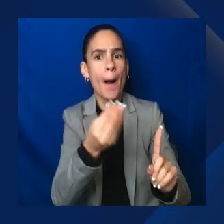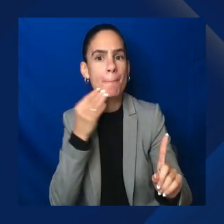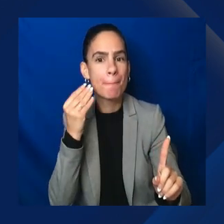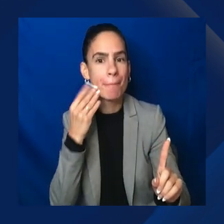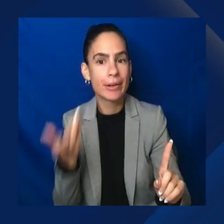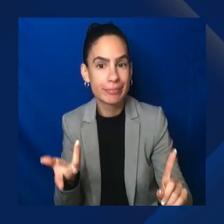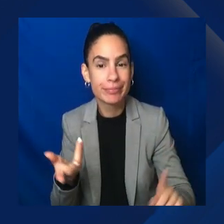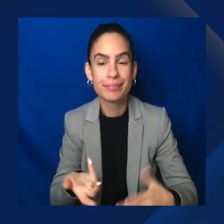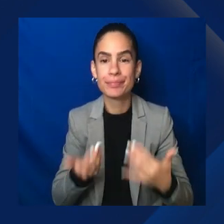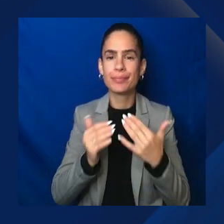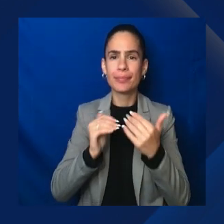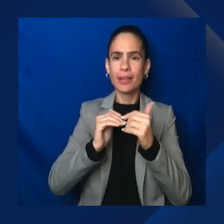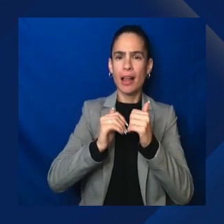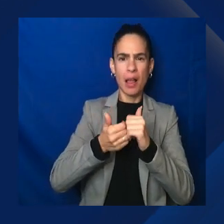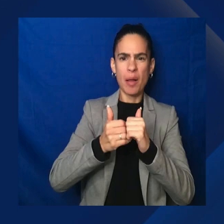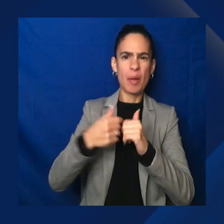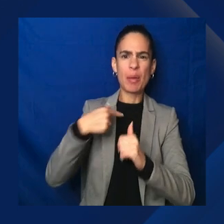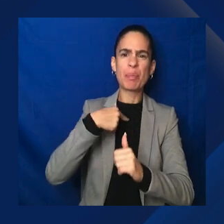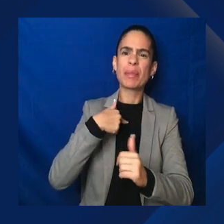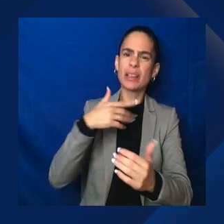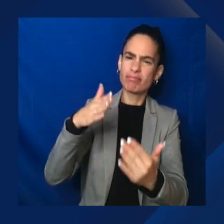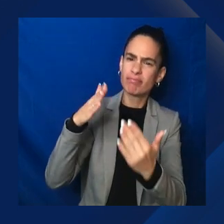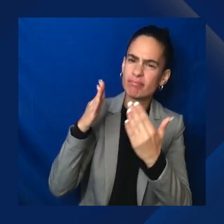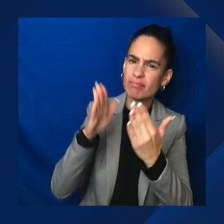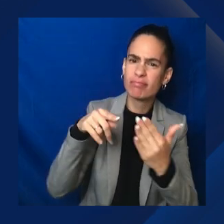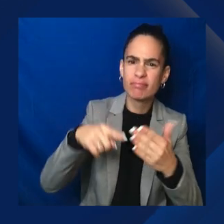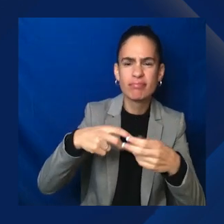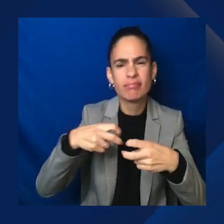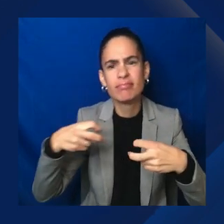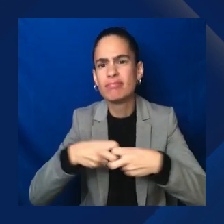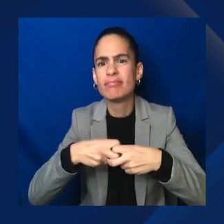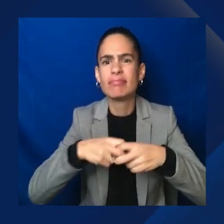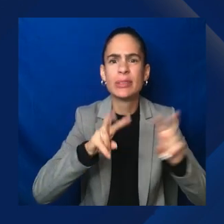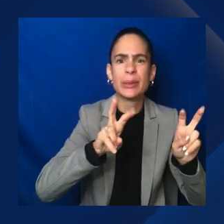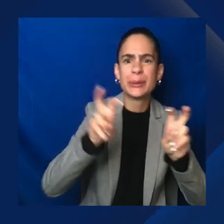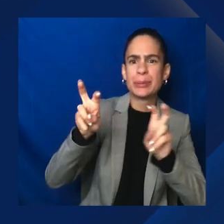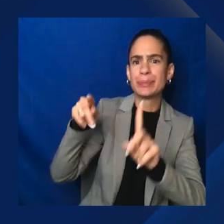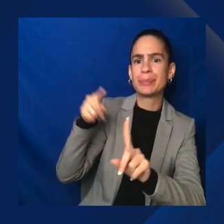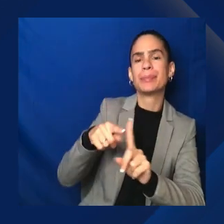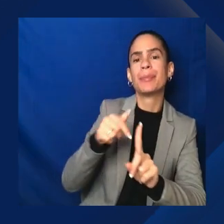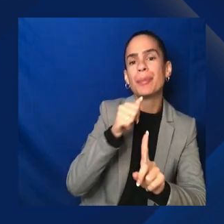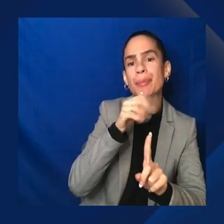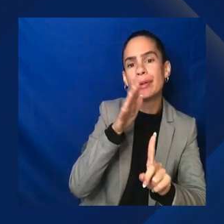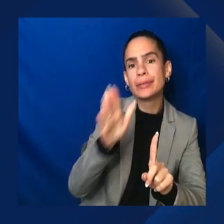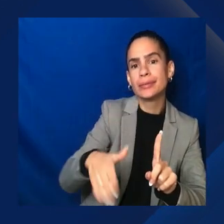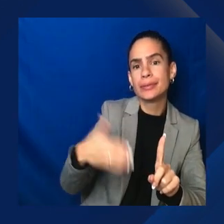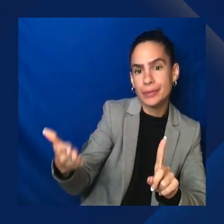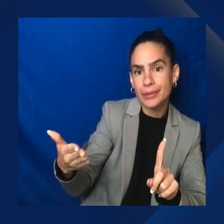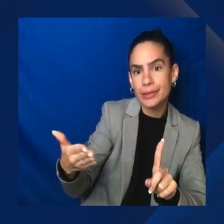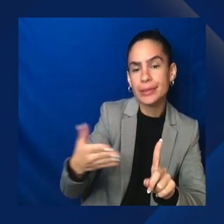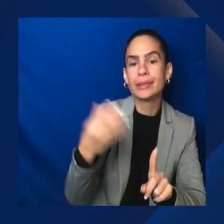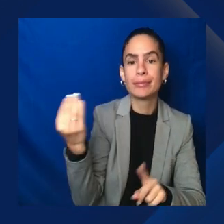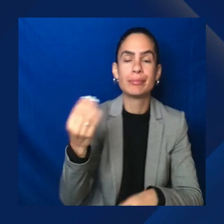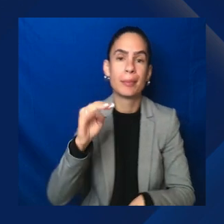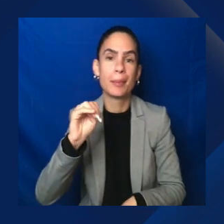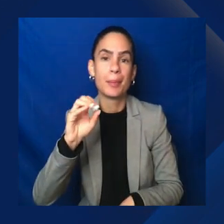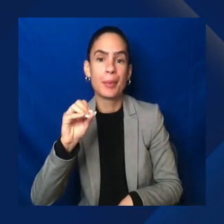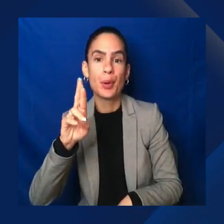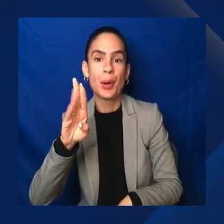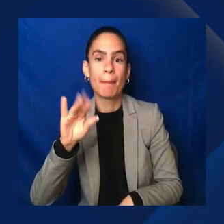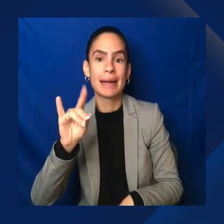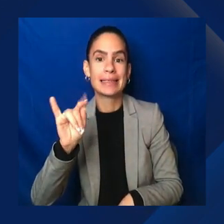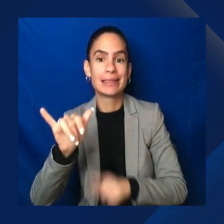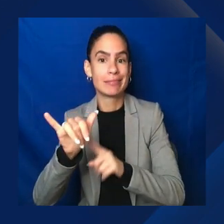the vexing issue of maternal morbidity and mortality, we really do need to strive to provide